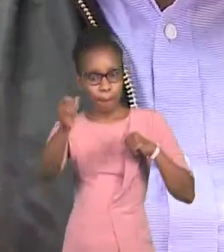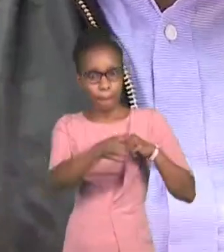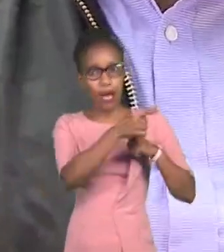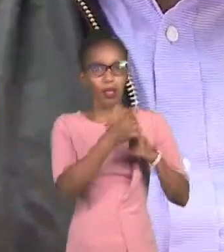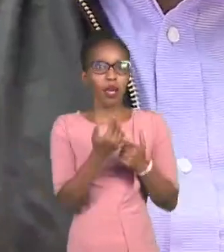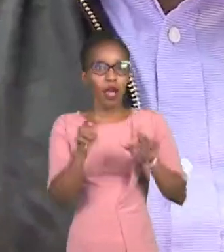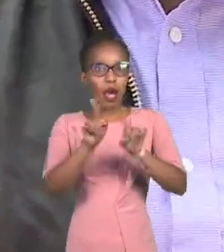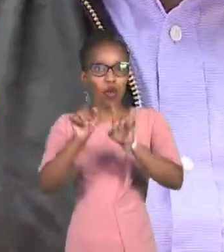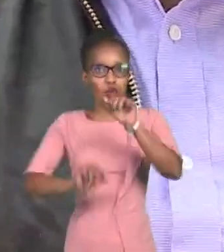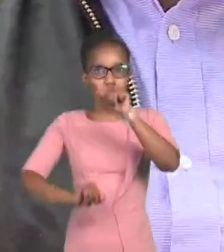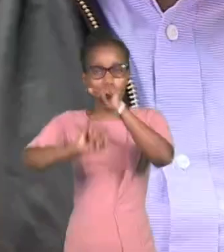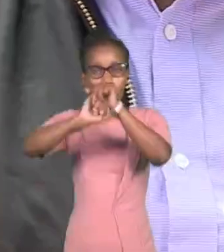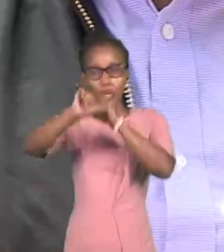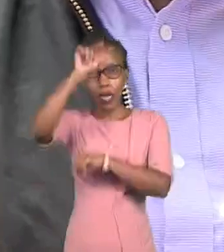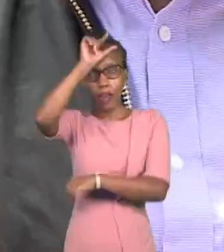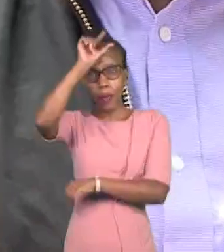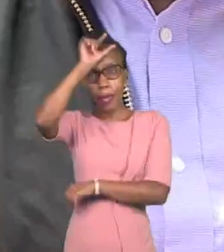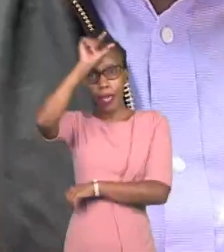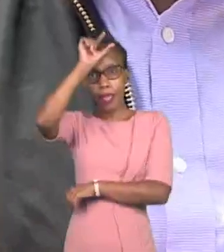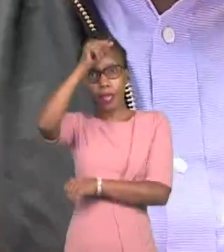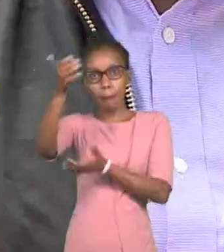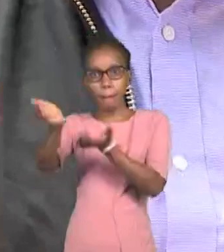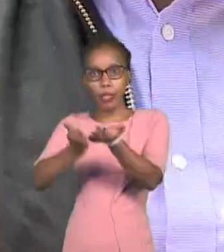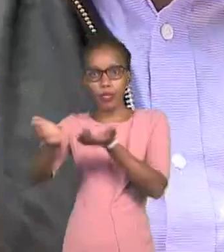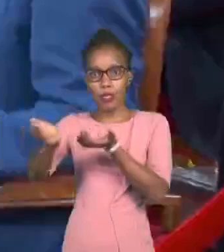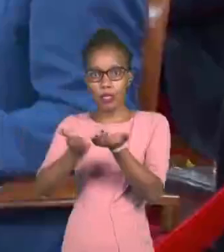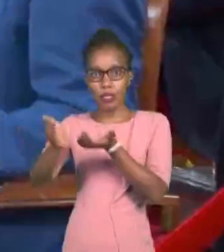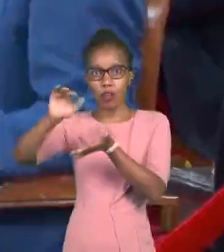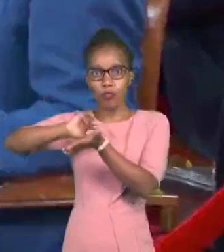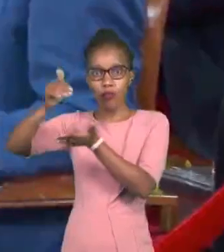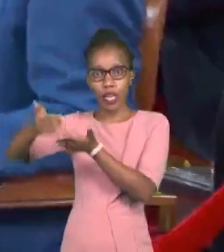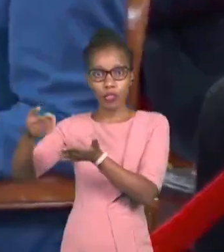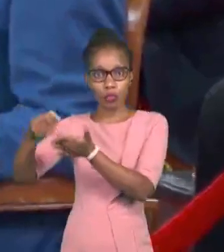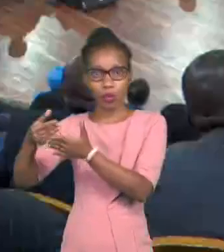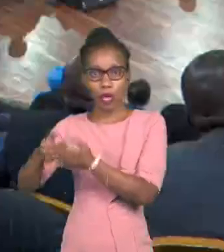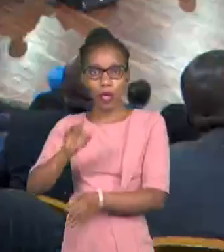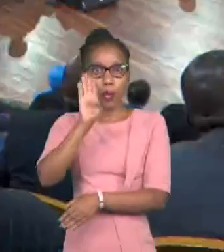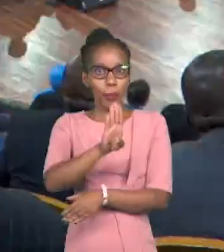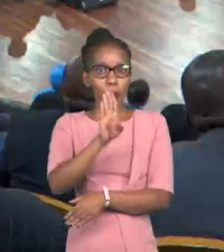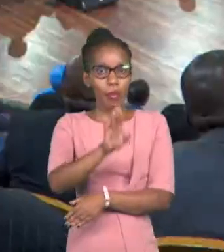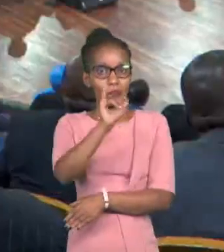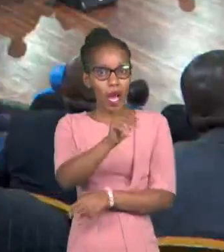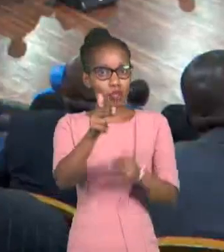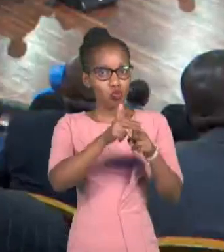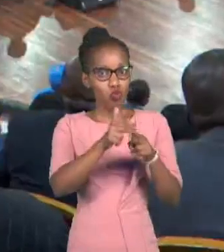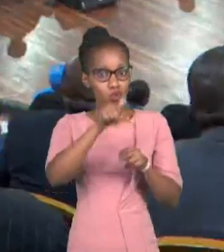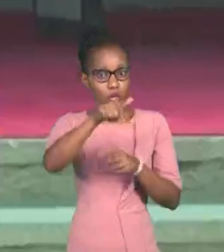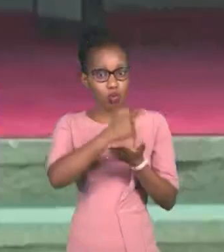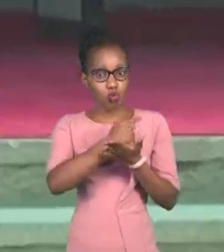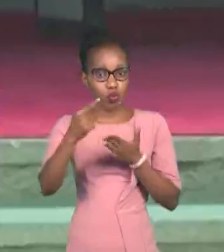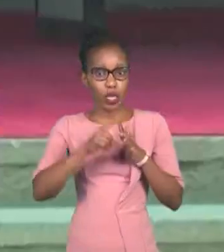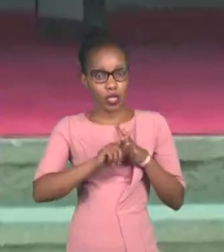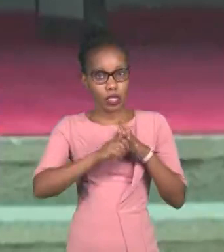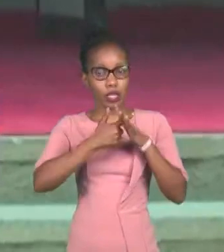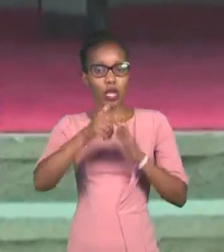further support of government-sponsored business finance capital. With the BBI reggae set to resume this week as the Joint Legal